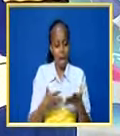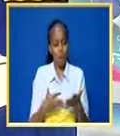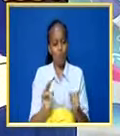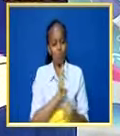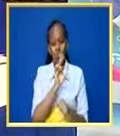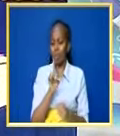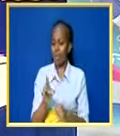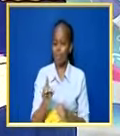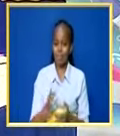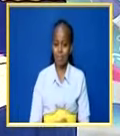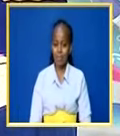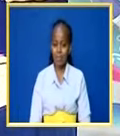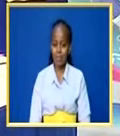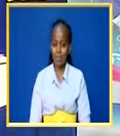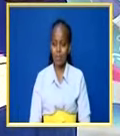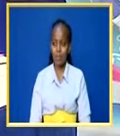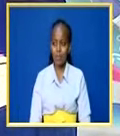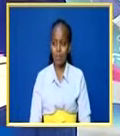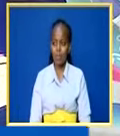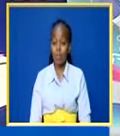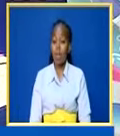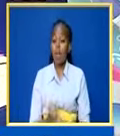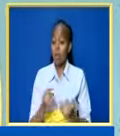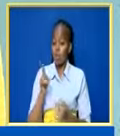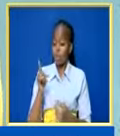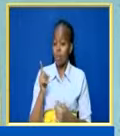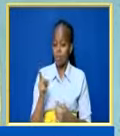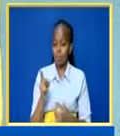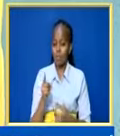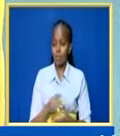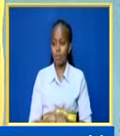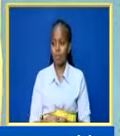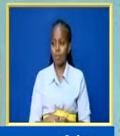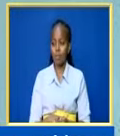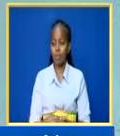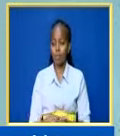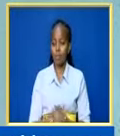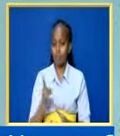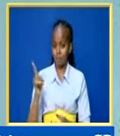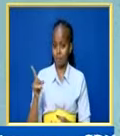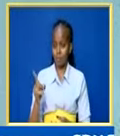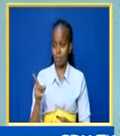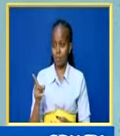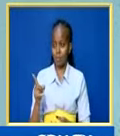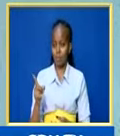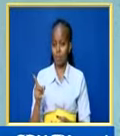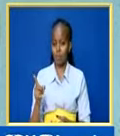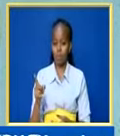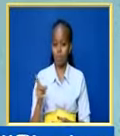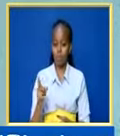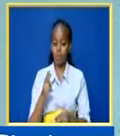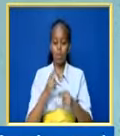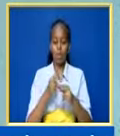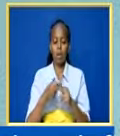use this item for good grooming. So this item, you hold it by, is this the handle? Yes, is that's